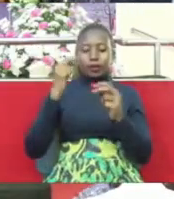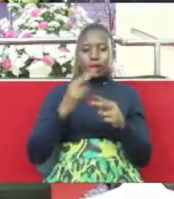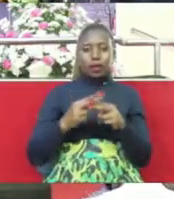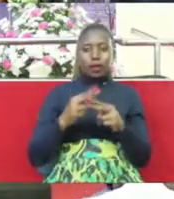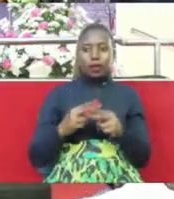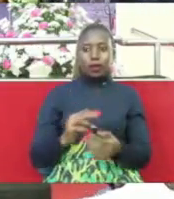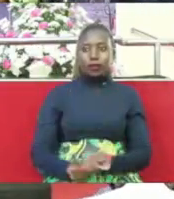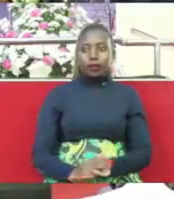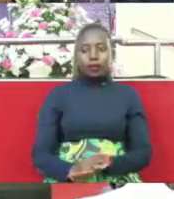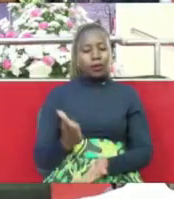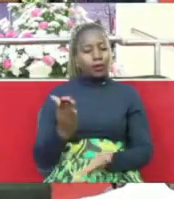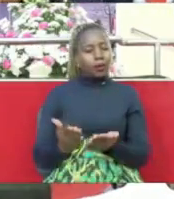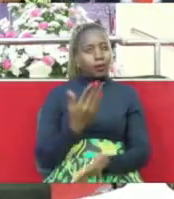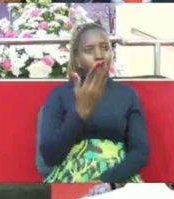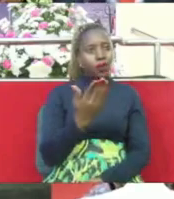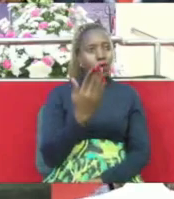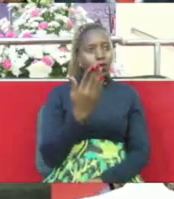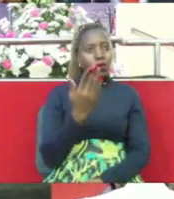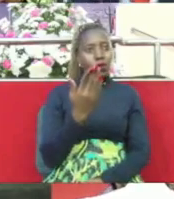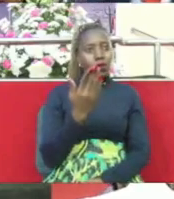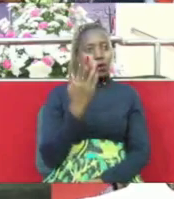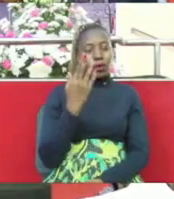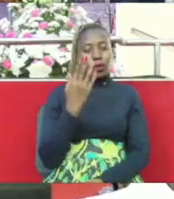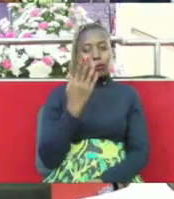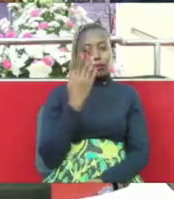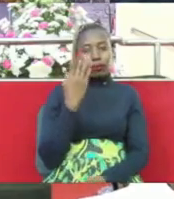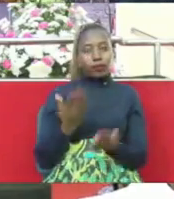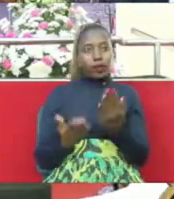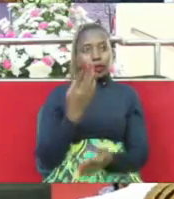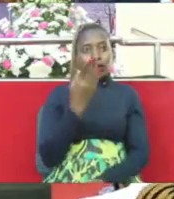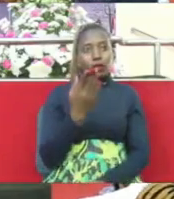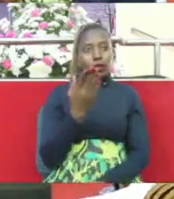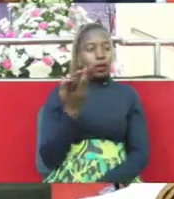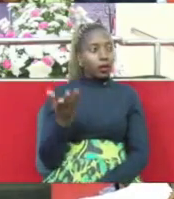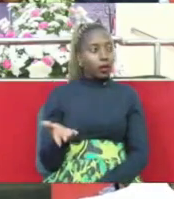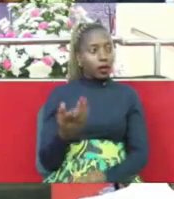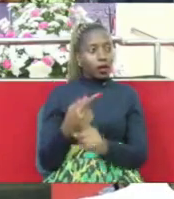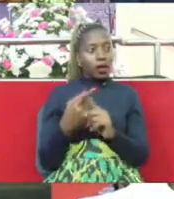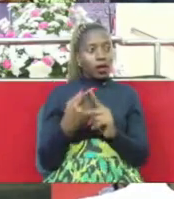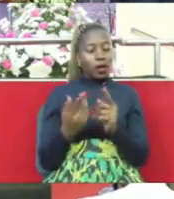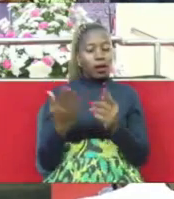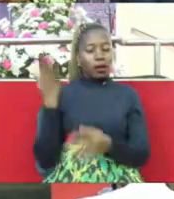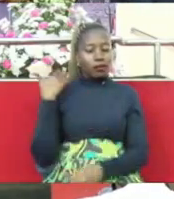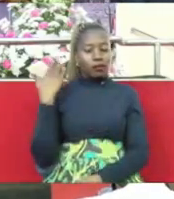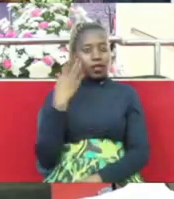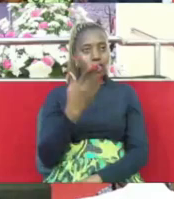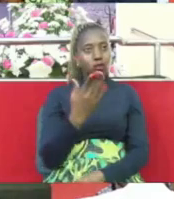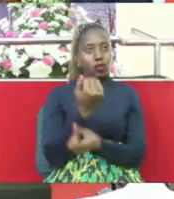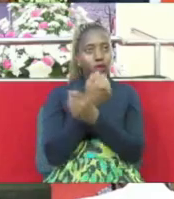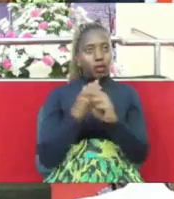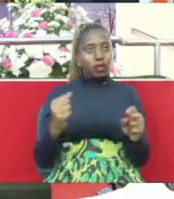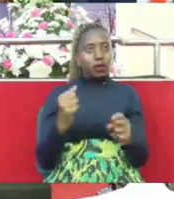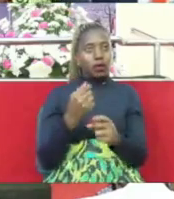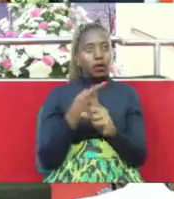Maybe you're there, you were once born again, but you gave up, you backslid, and you've always been